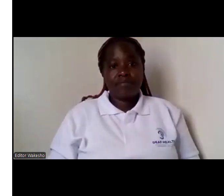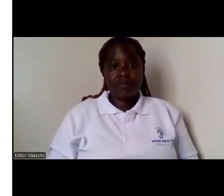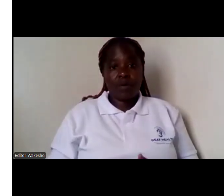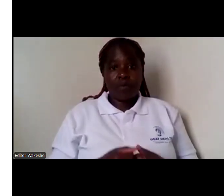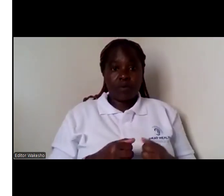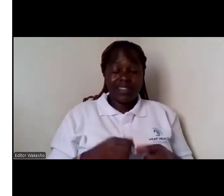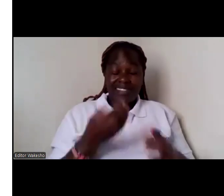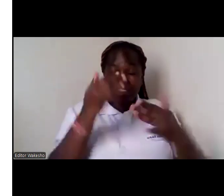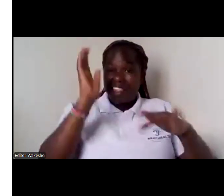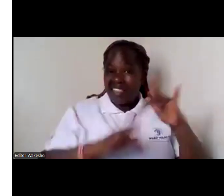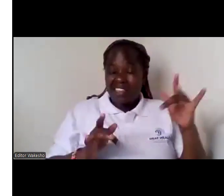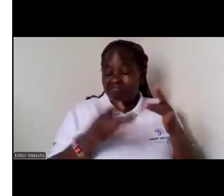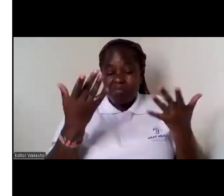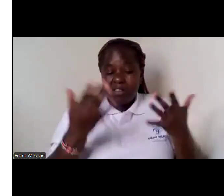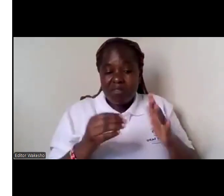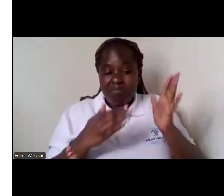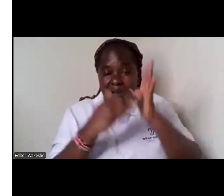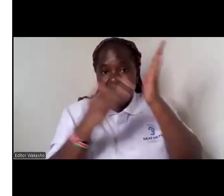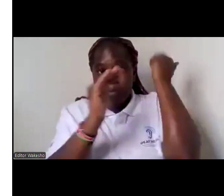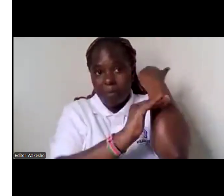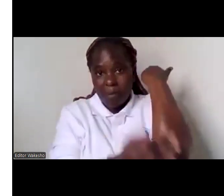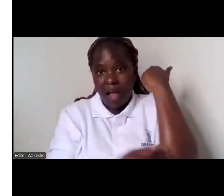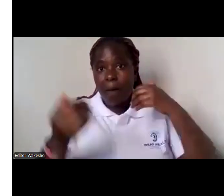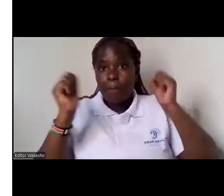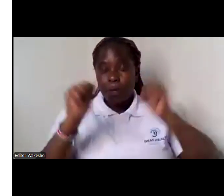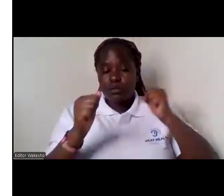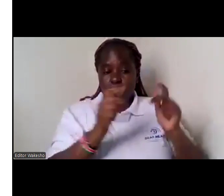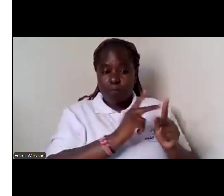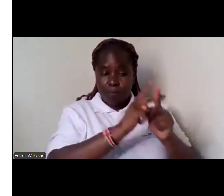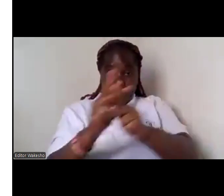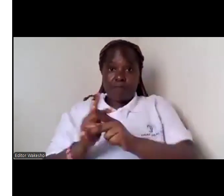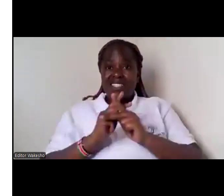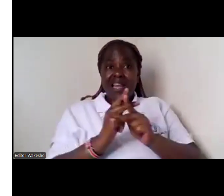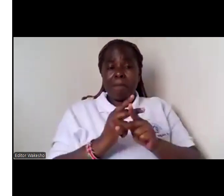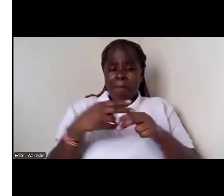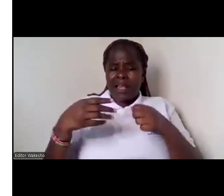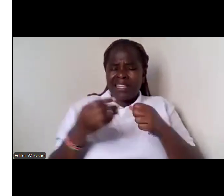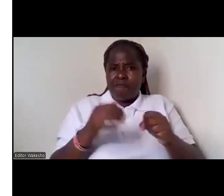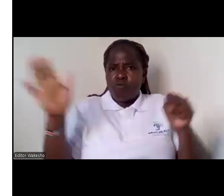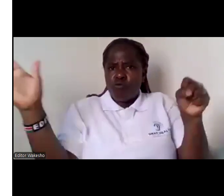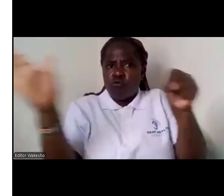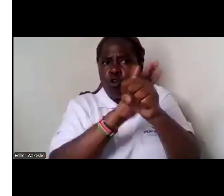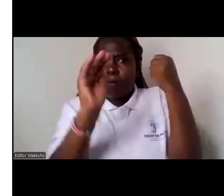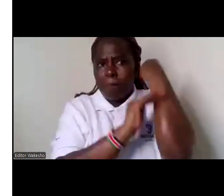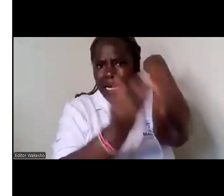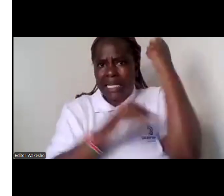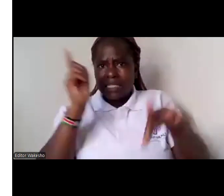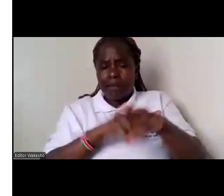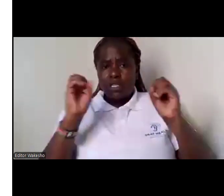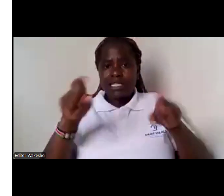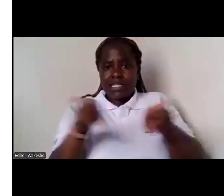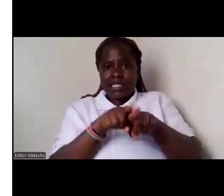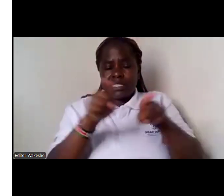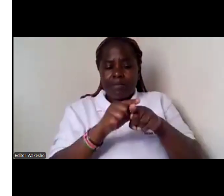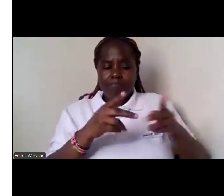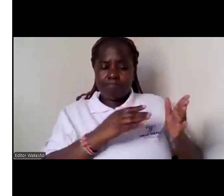pregnancy. It can help prevent ectopic pregnancy, can prevent endometrial and ovarian cancer,